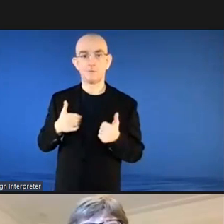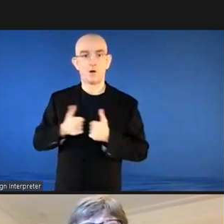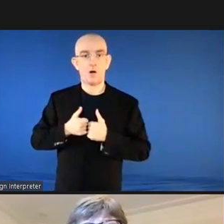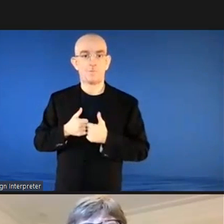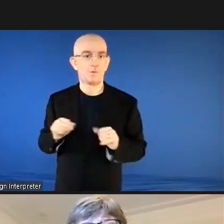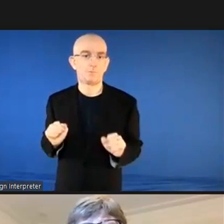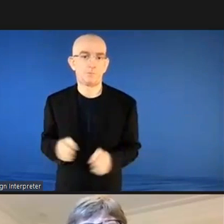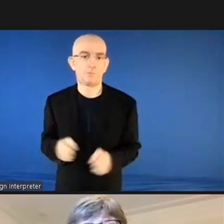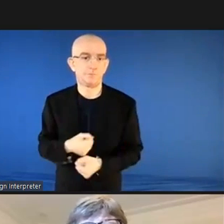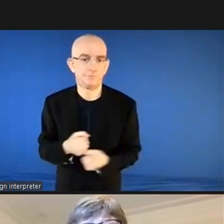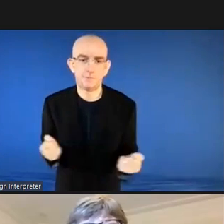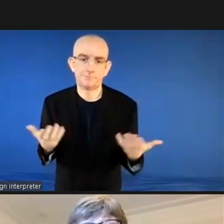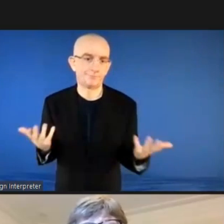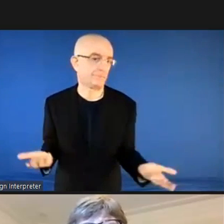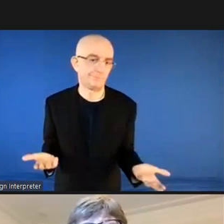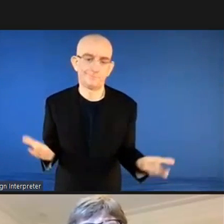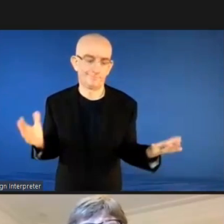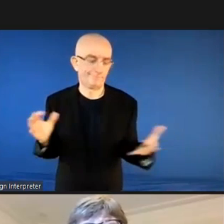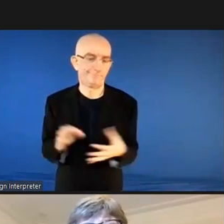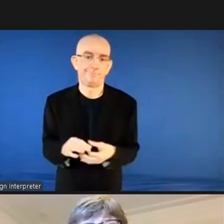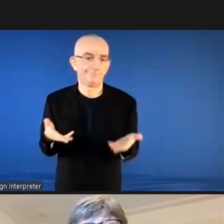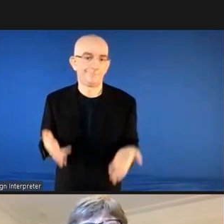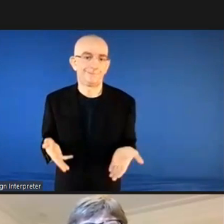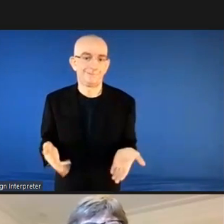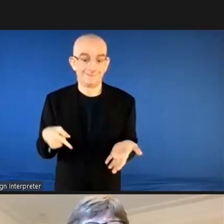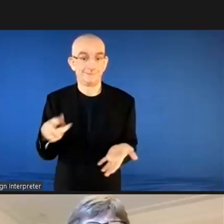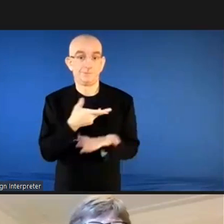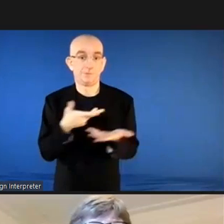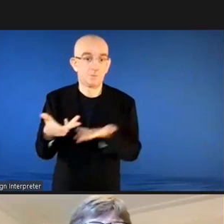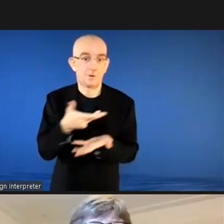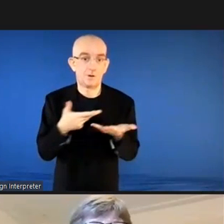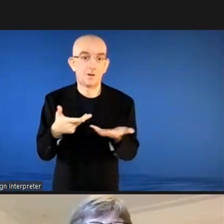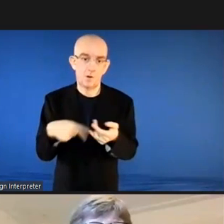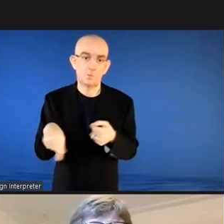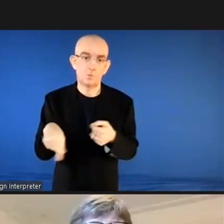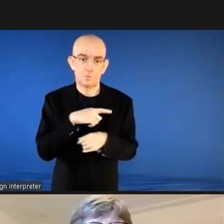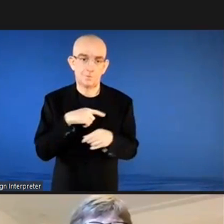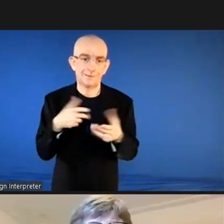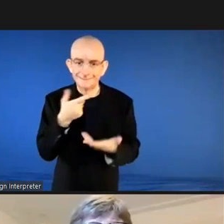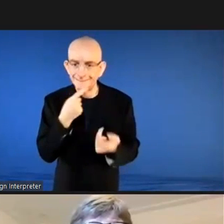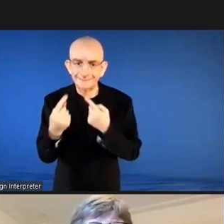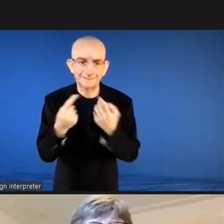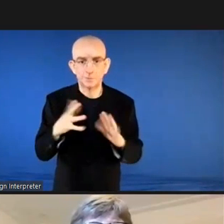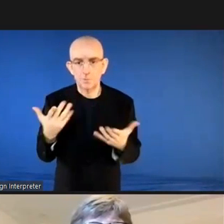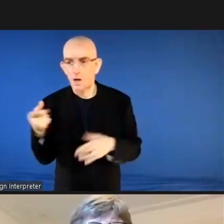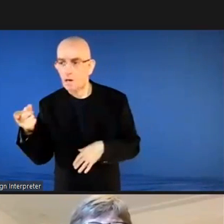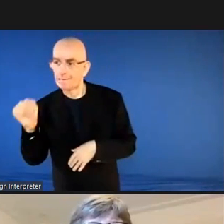webinar is that we would like to be able to offer whatever expertise we could to those who are.